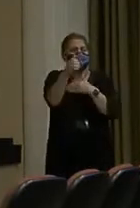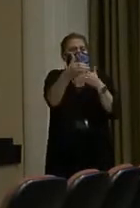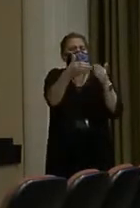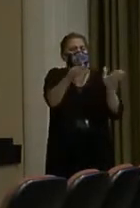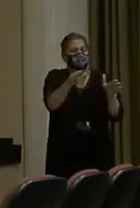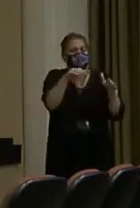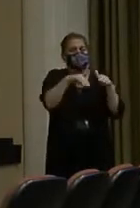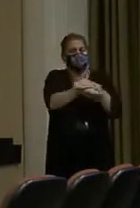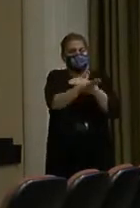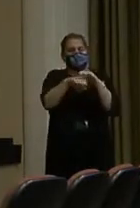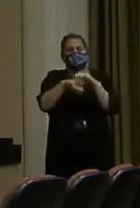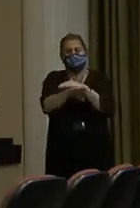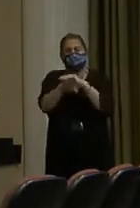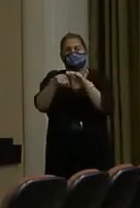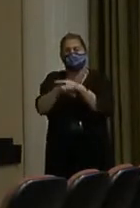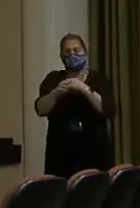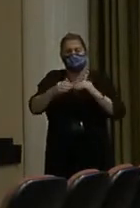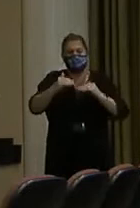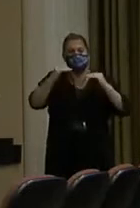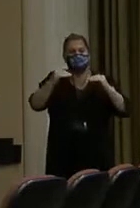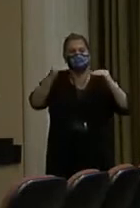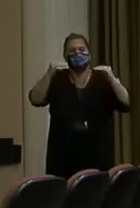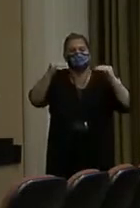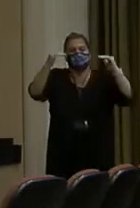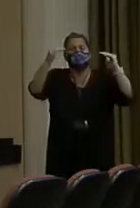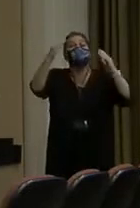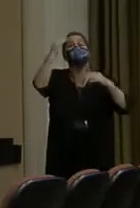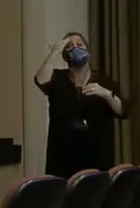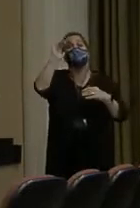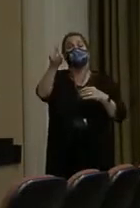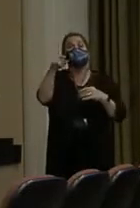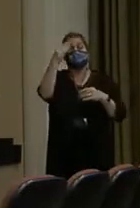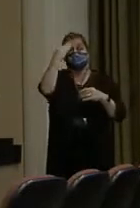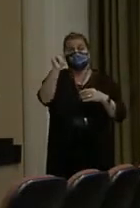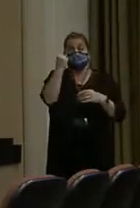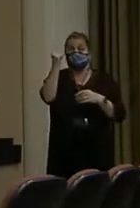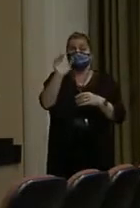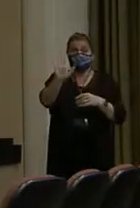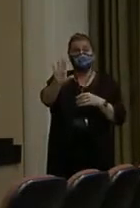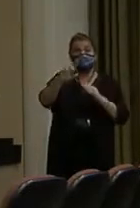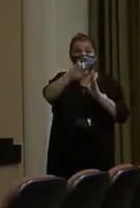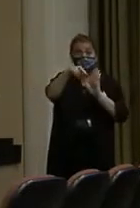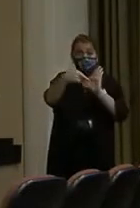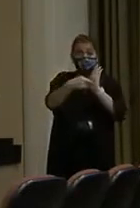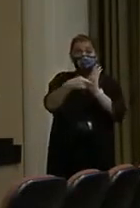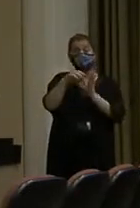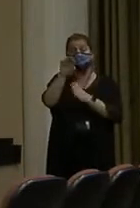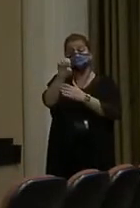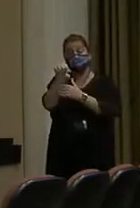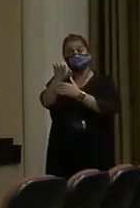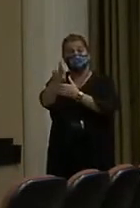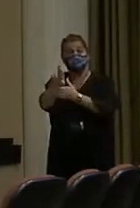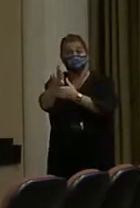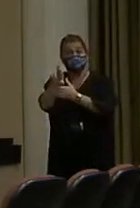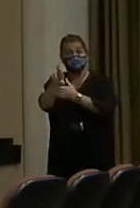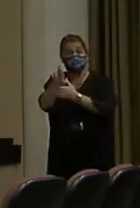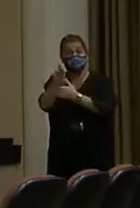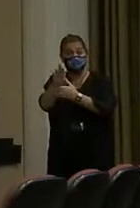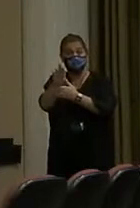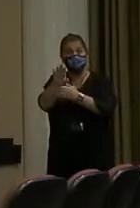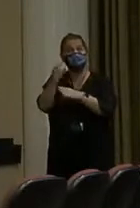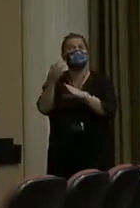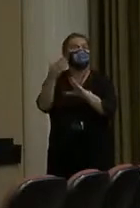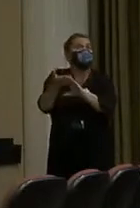time. And I know that he knows that one of his roles as ER, this is